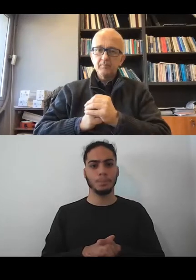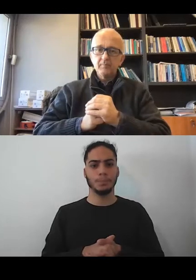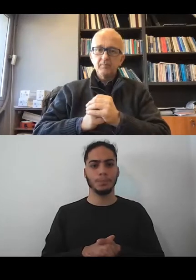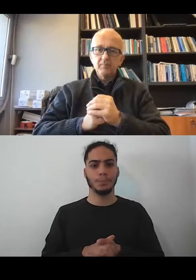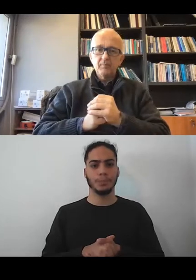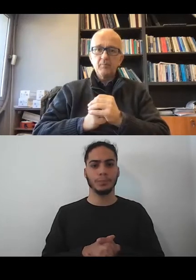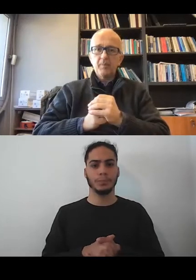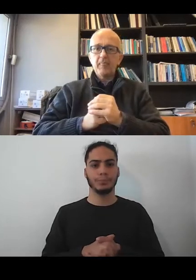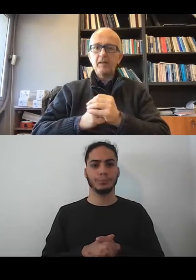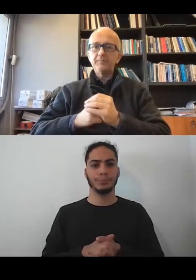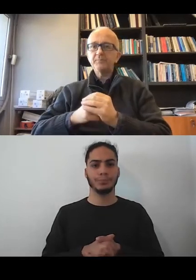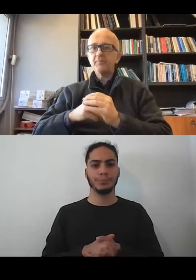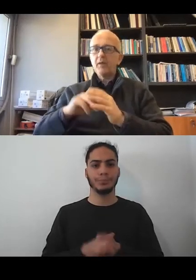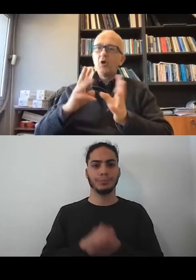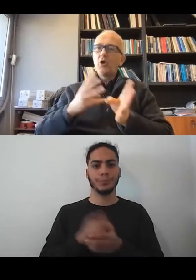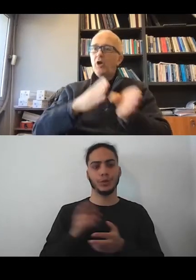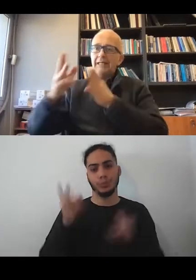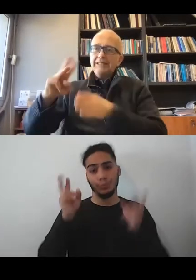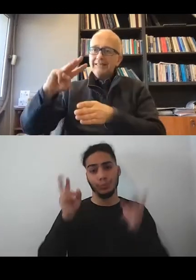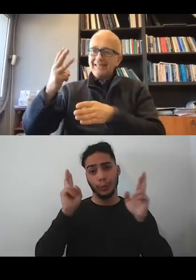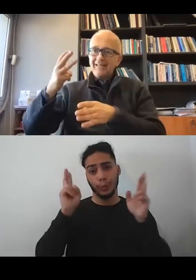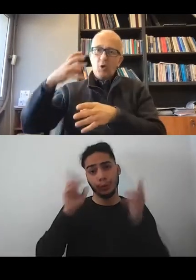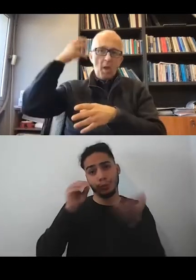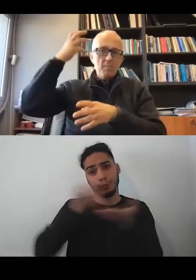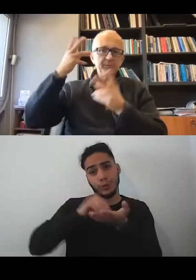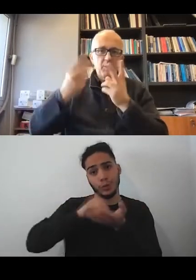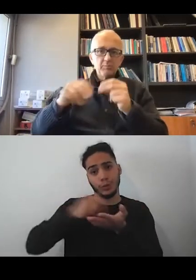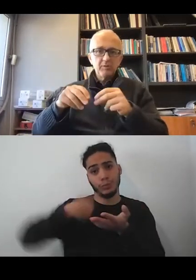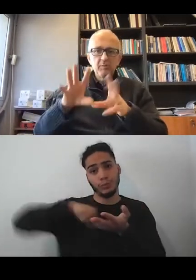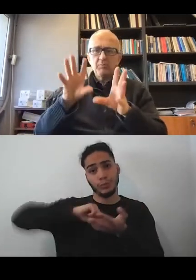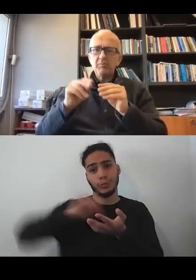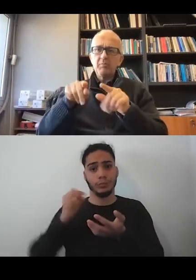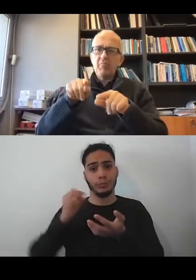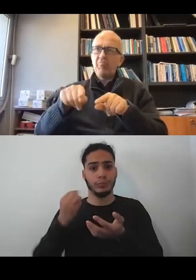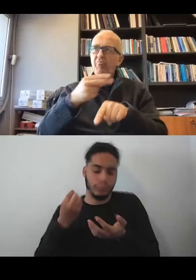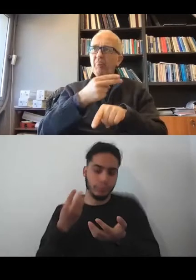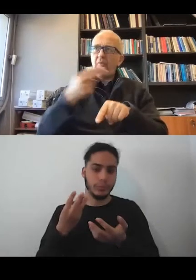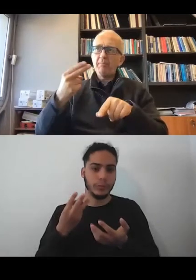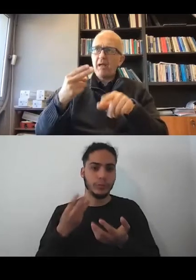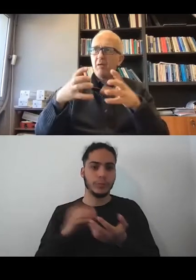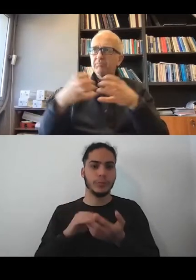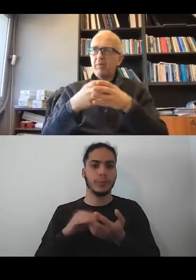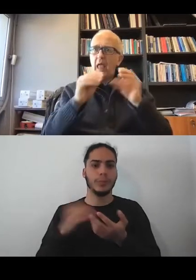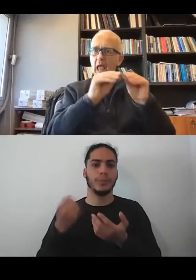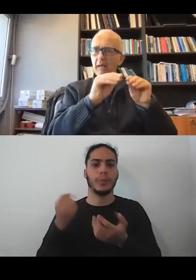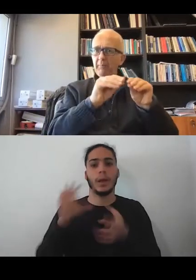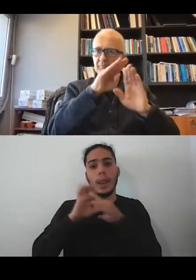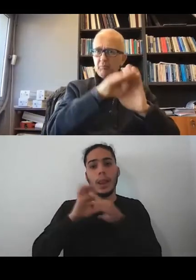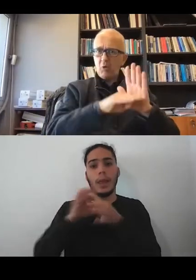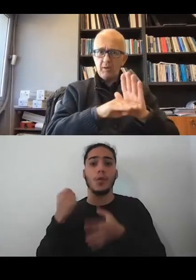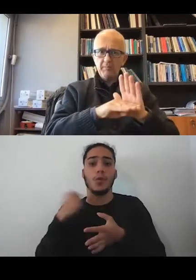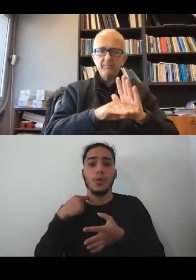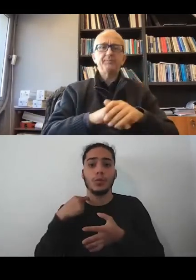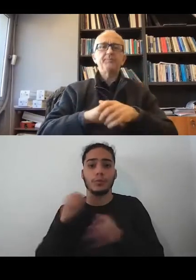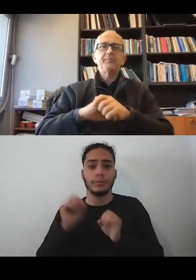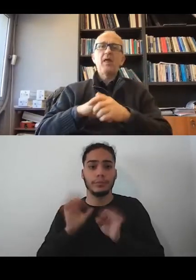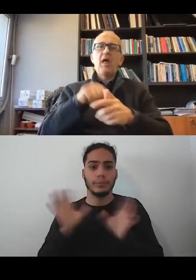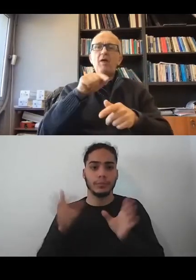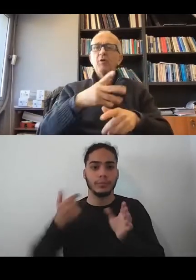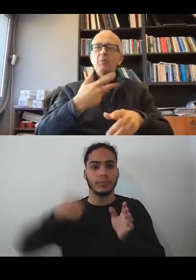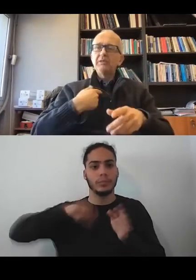The third output concerns the courses themselves. We will develop interactive